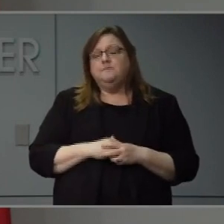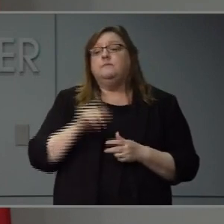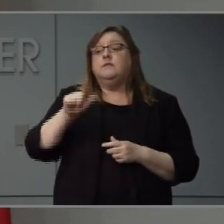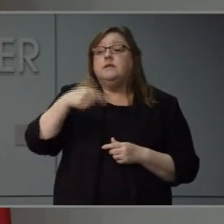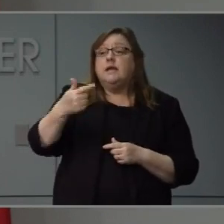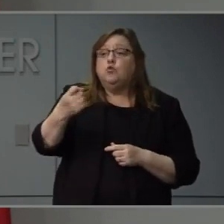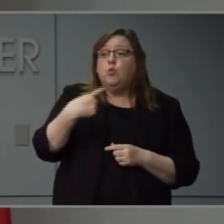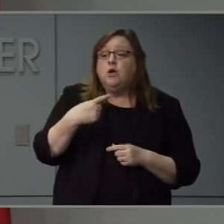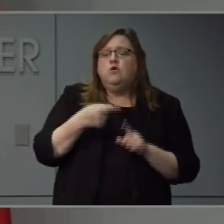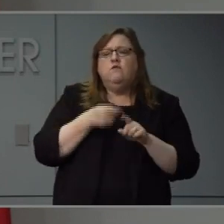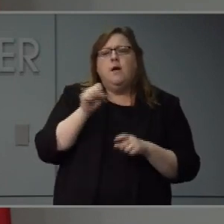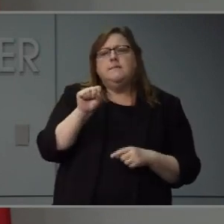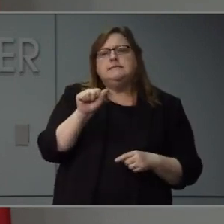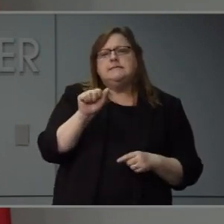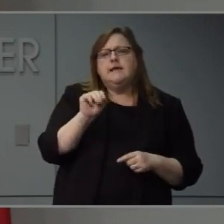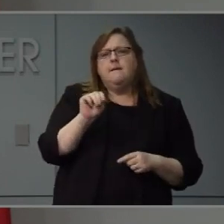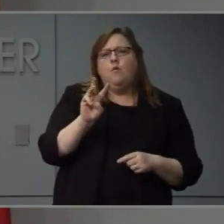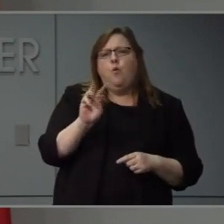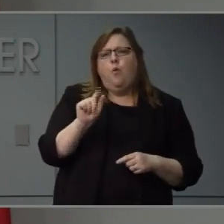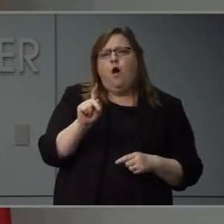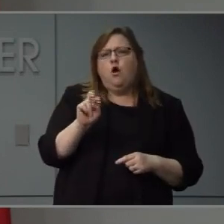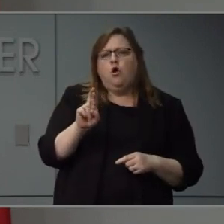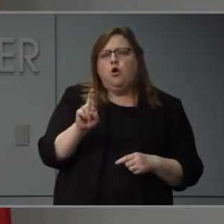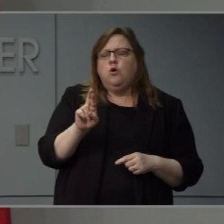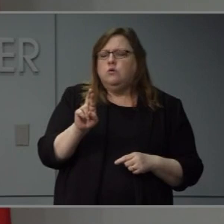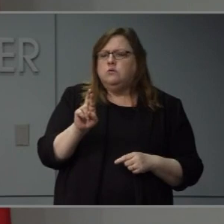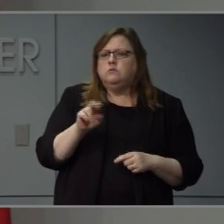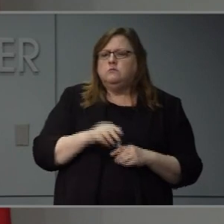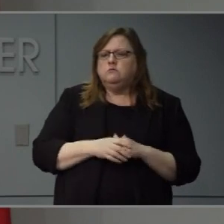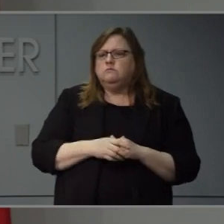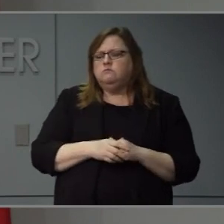Next question is from Sam Walker with OBX Today.